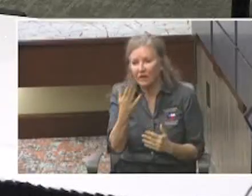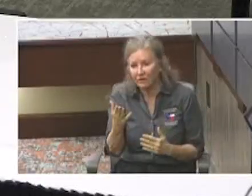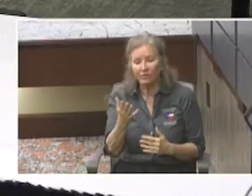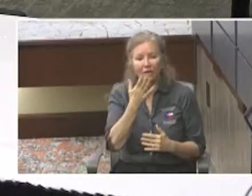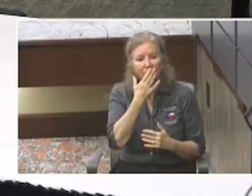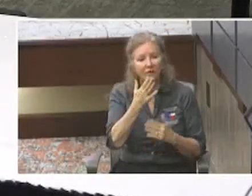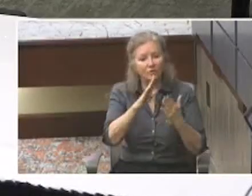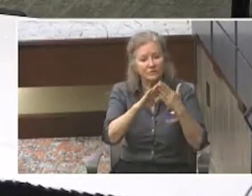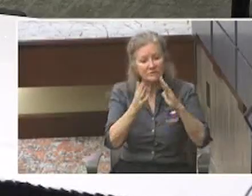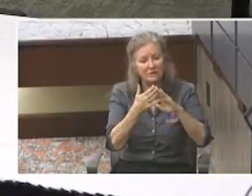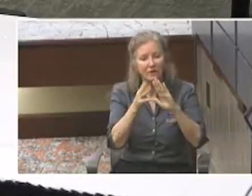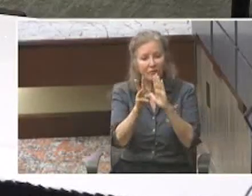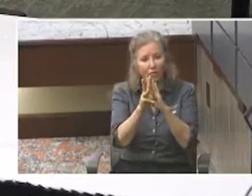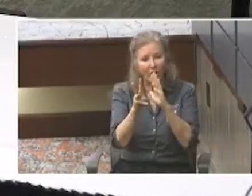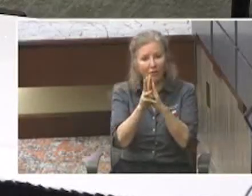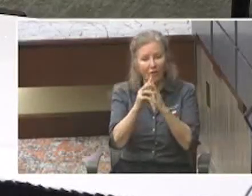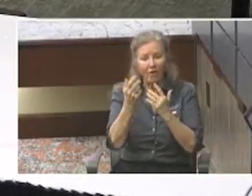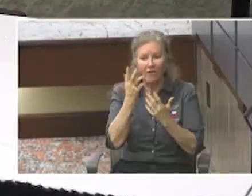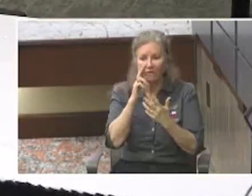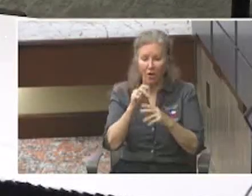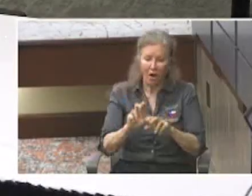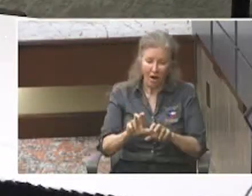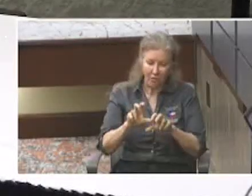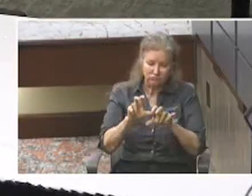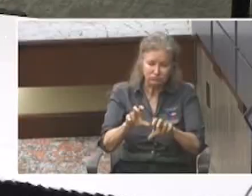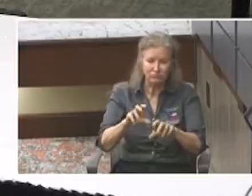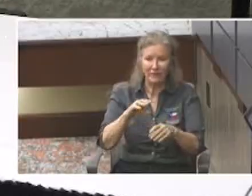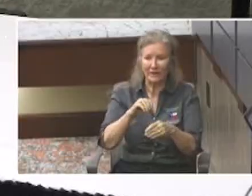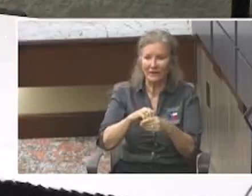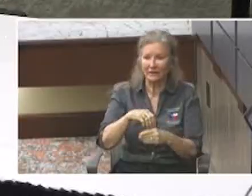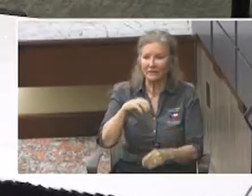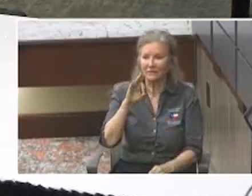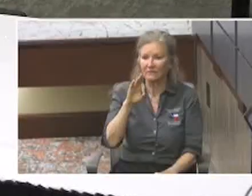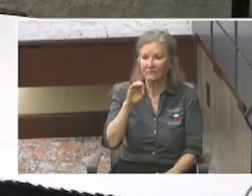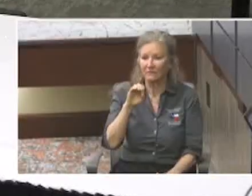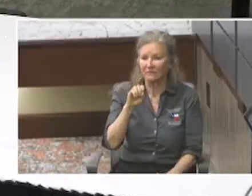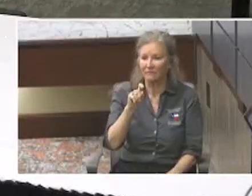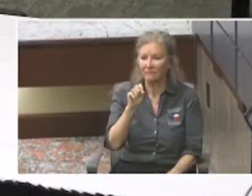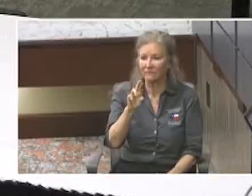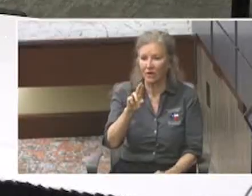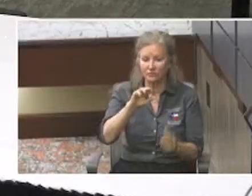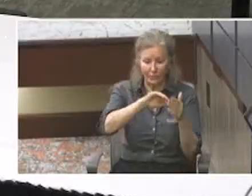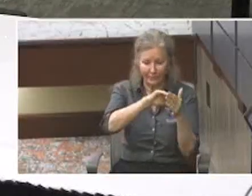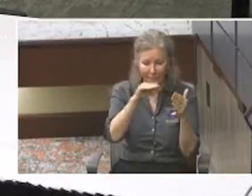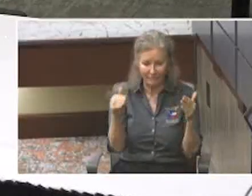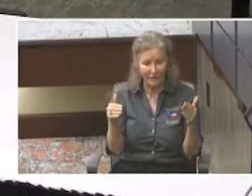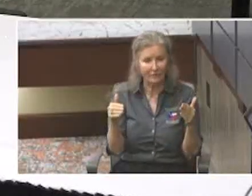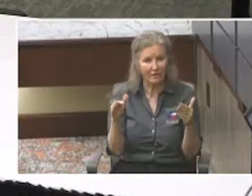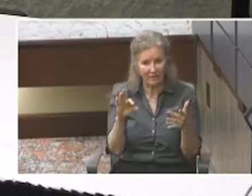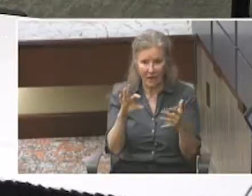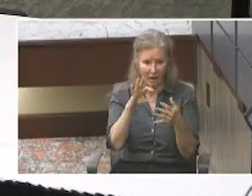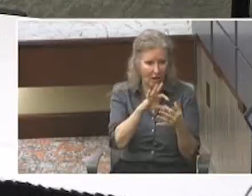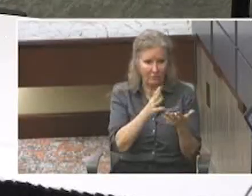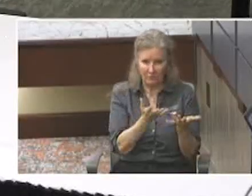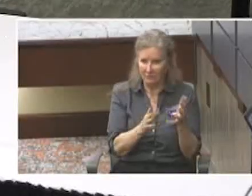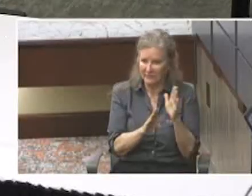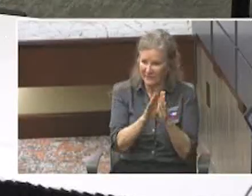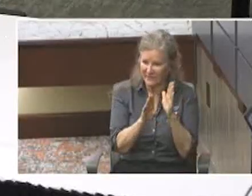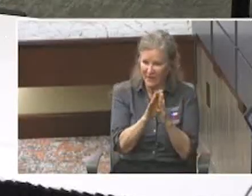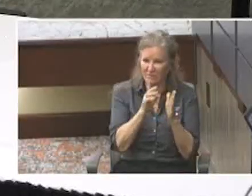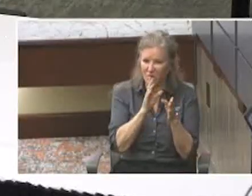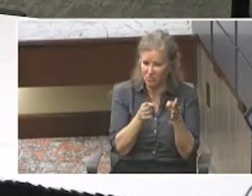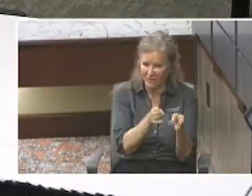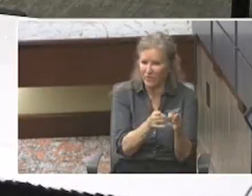for investing in Foster Pavilion as an anchor to the riverfront development. A thank you